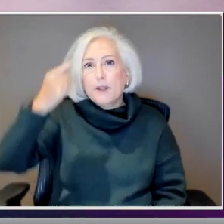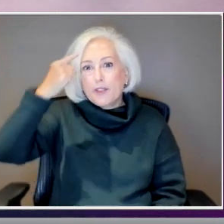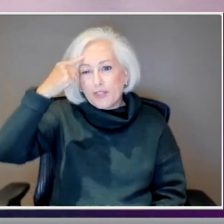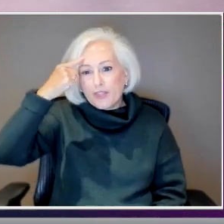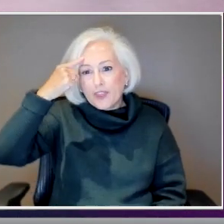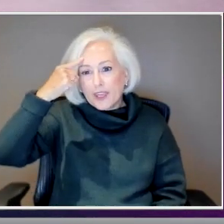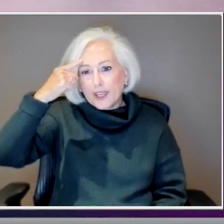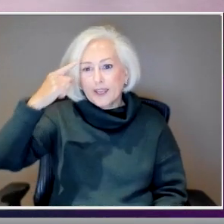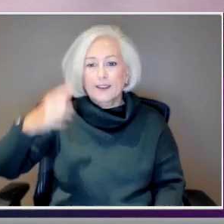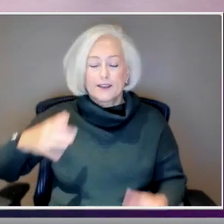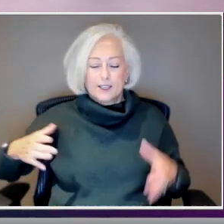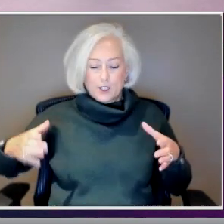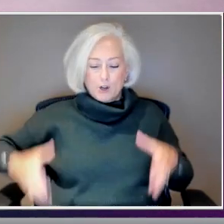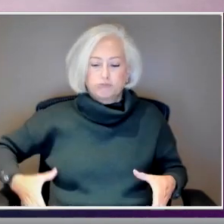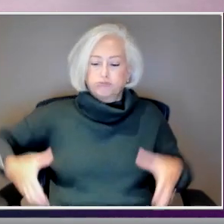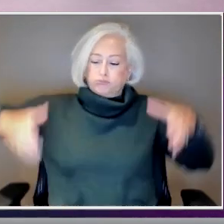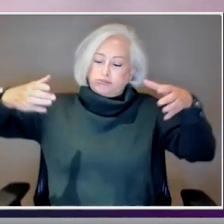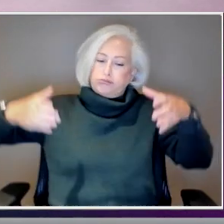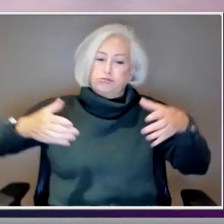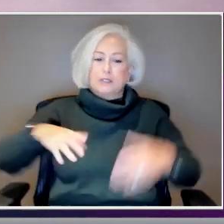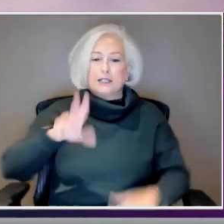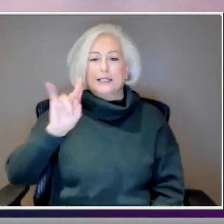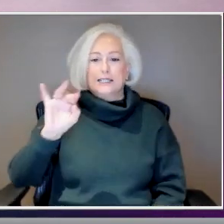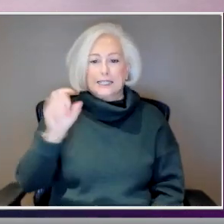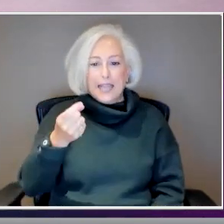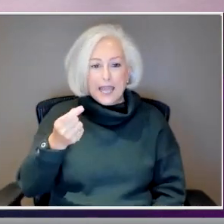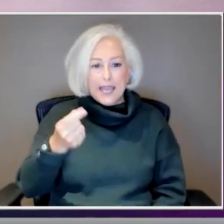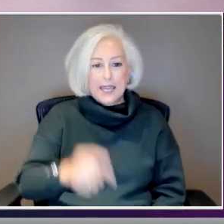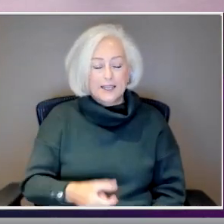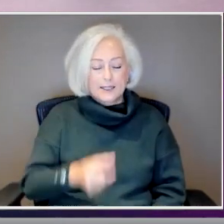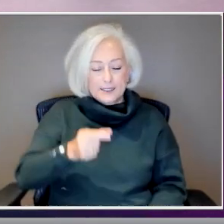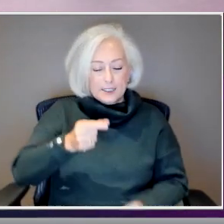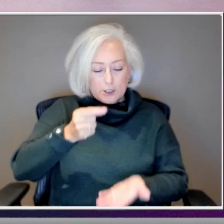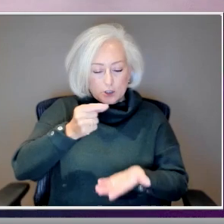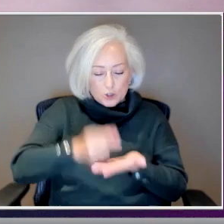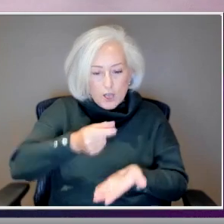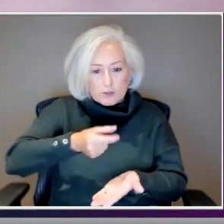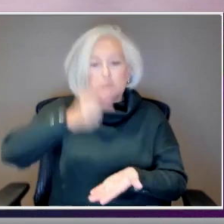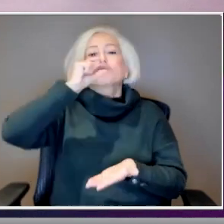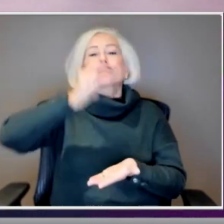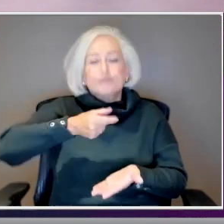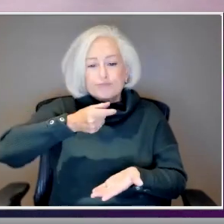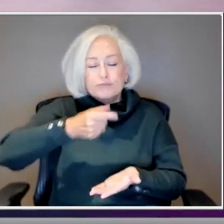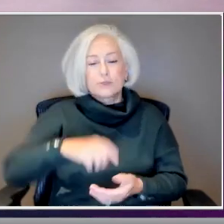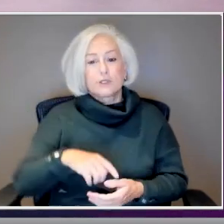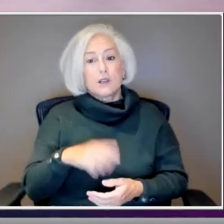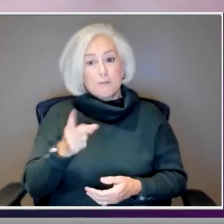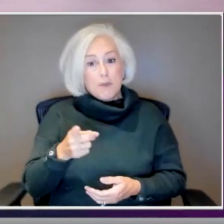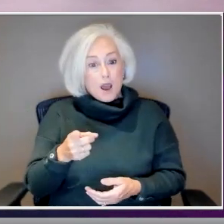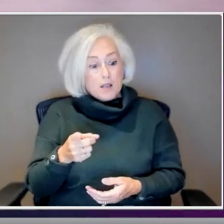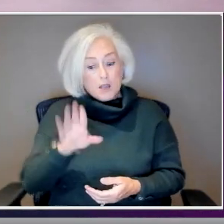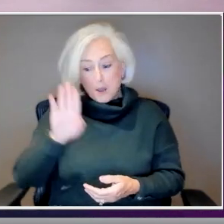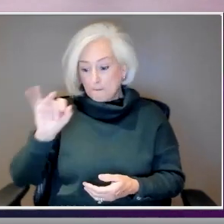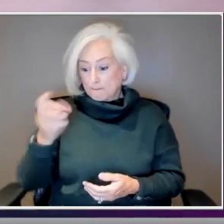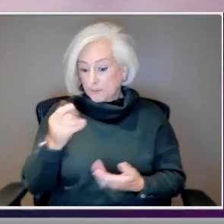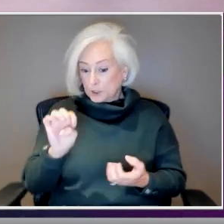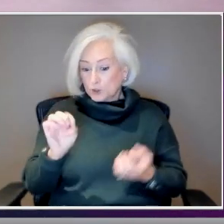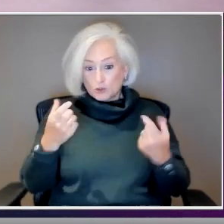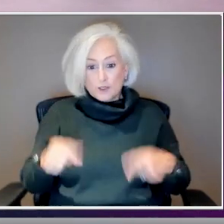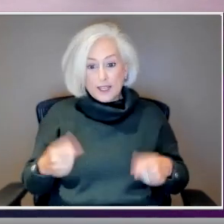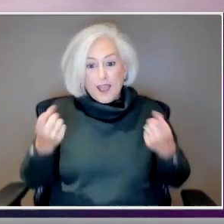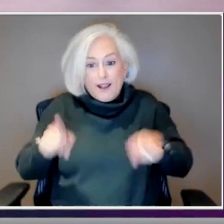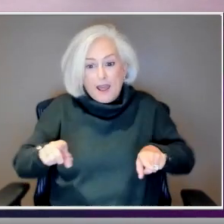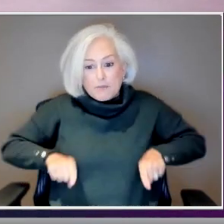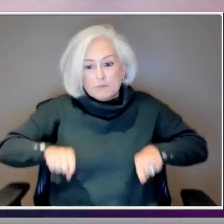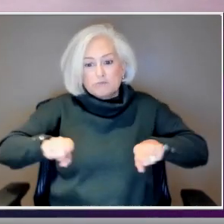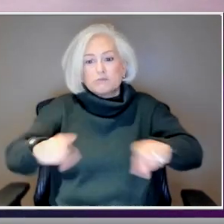and shots and pass down the corner. Yeah. And so exactly, forth. but binge drinking can be over the course of a day, drinking more